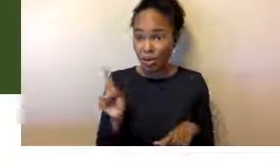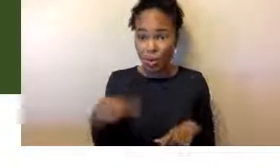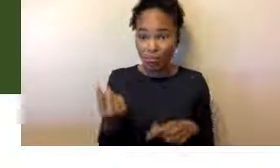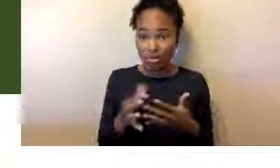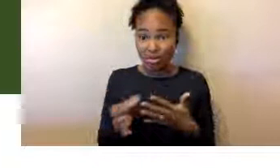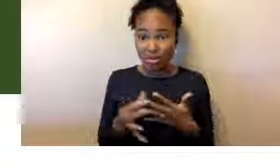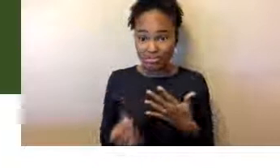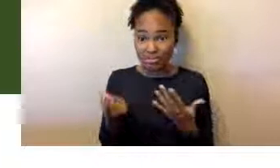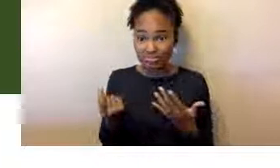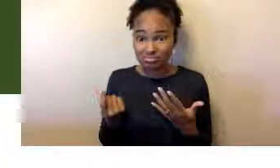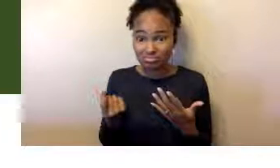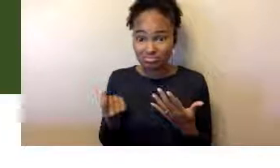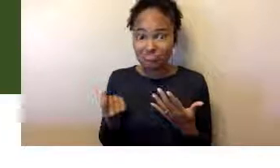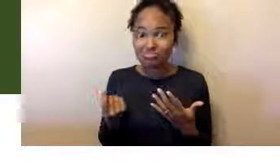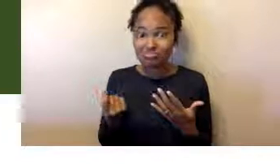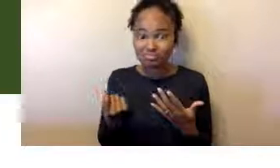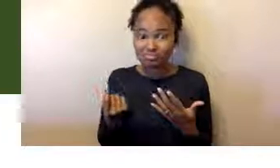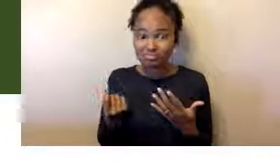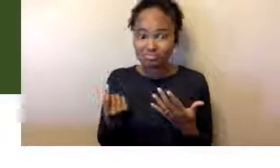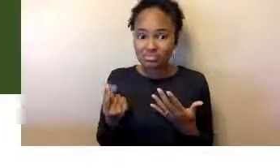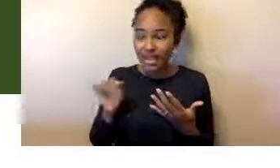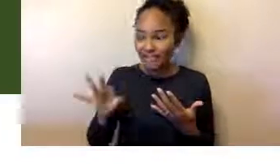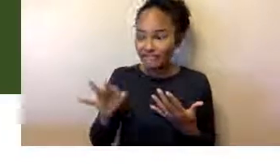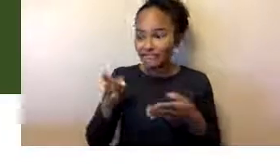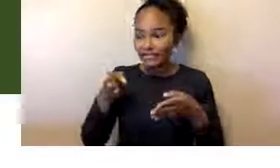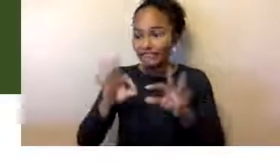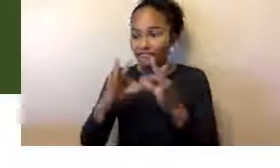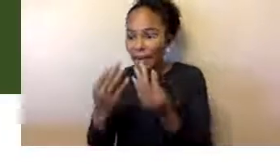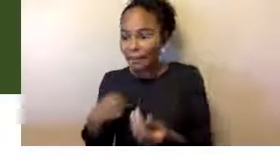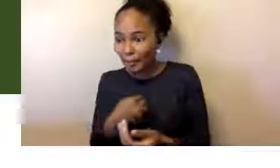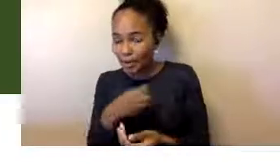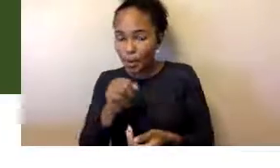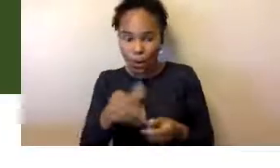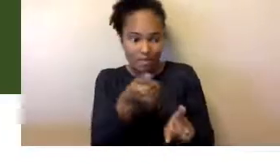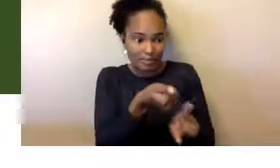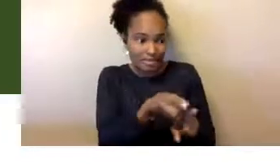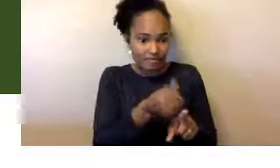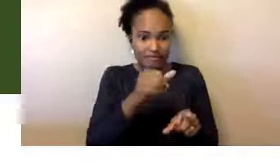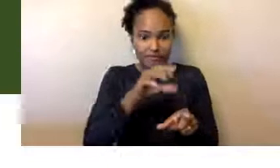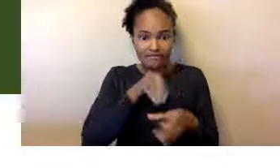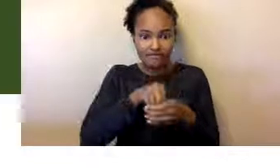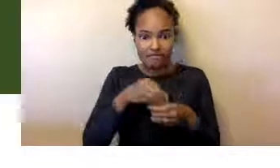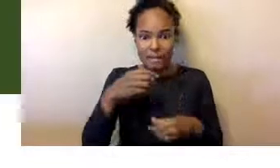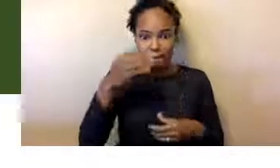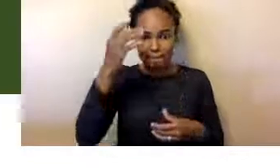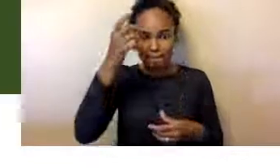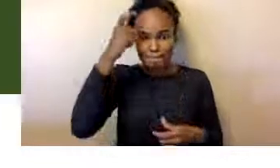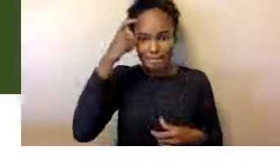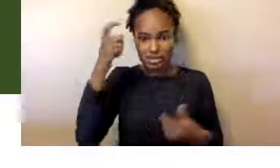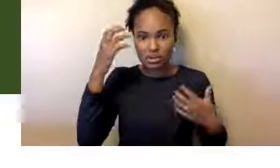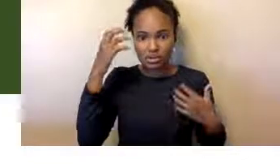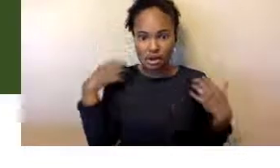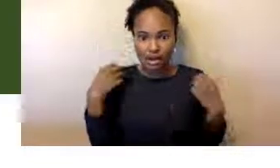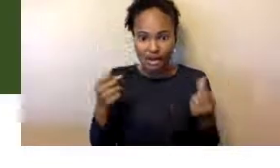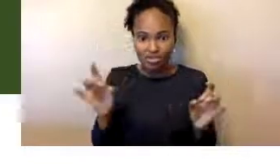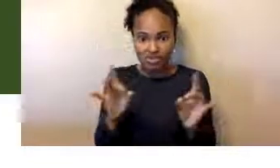family member are in a mental health crisis is to call 911. because their state or other